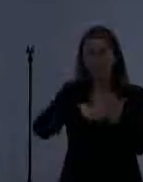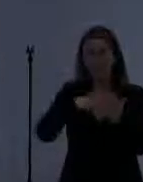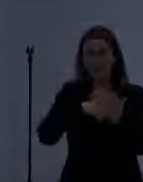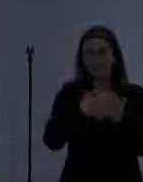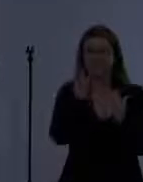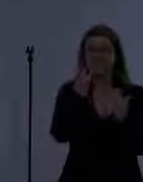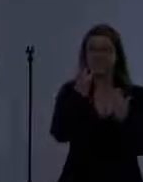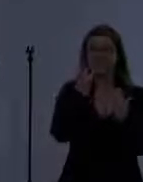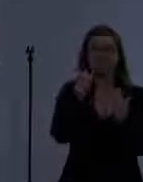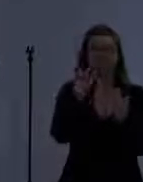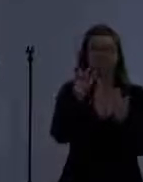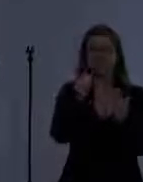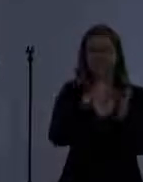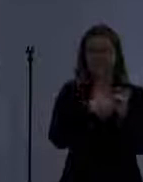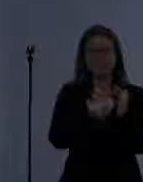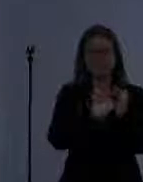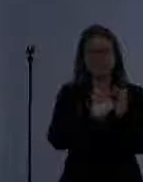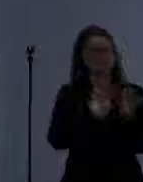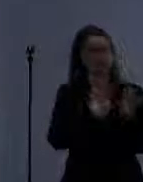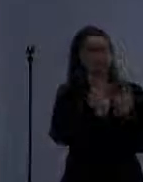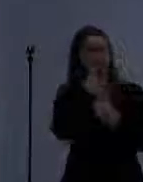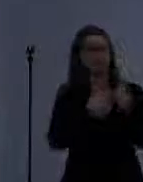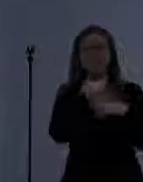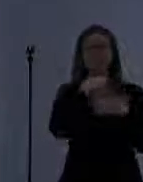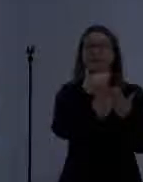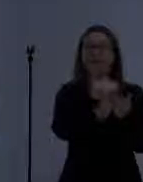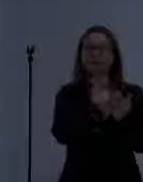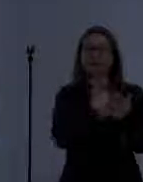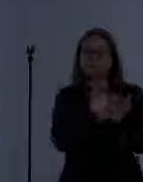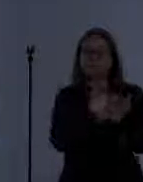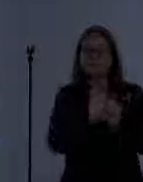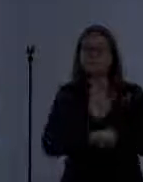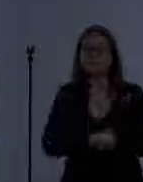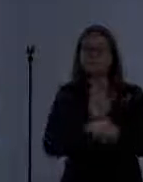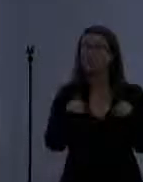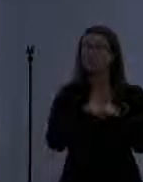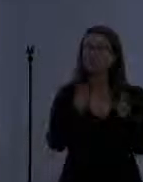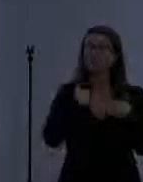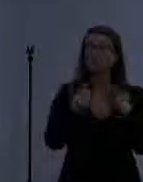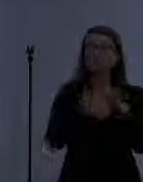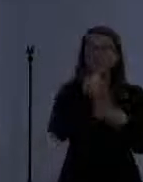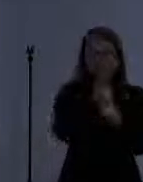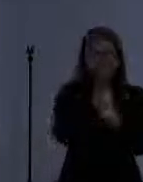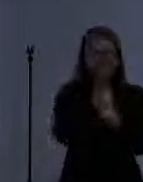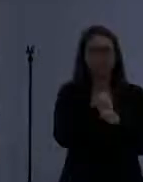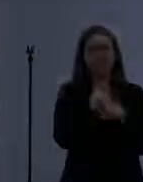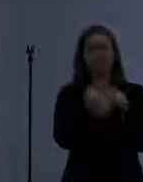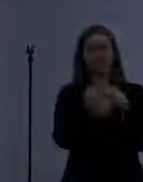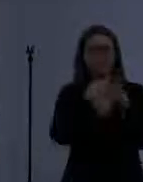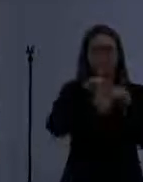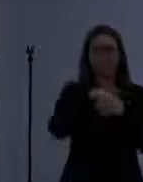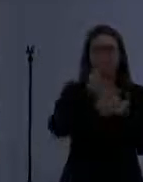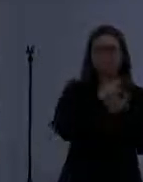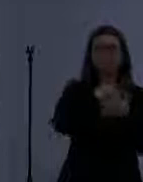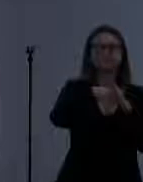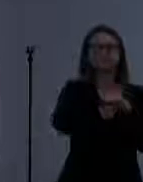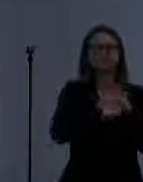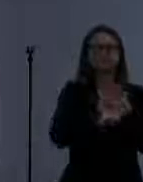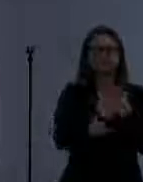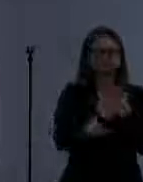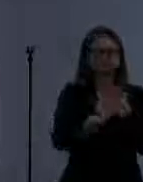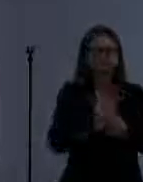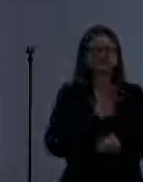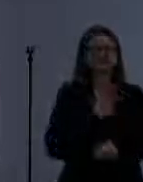It goes through what the Code of Conduct is and gives specific examples of what the Code of Conduct means